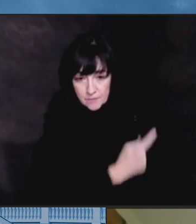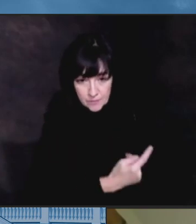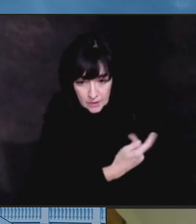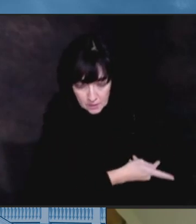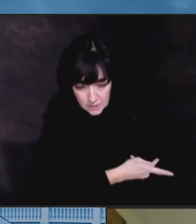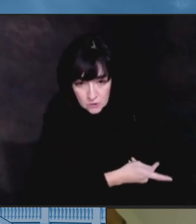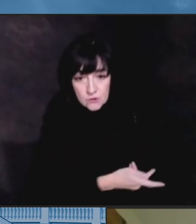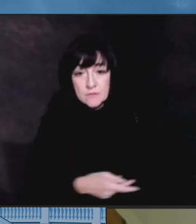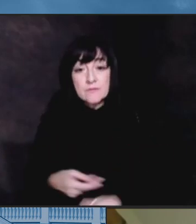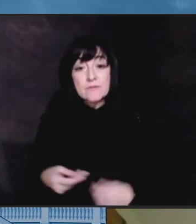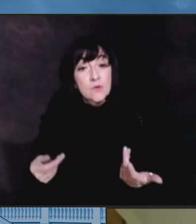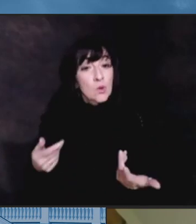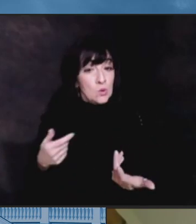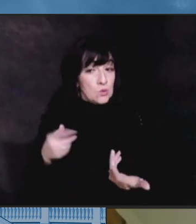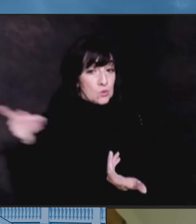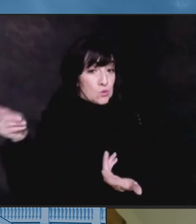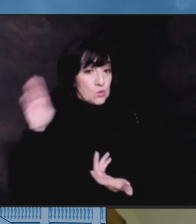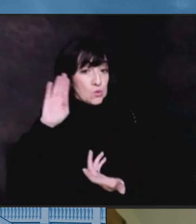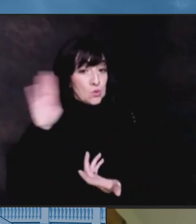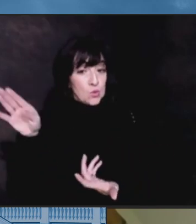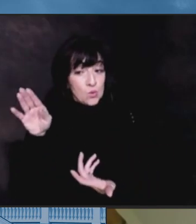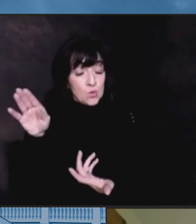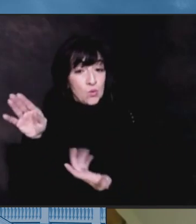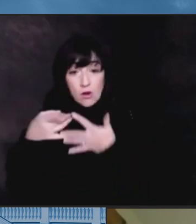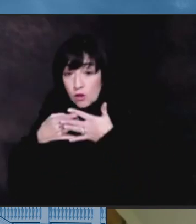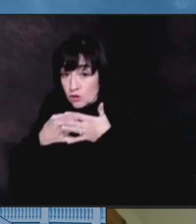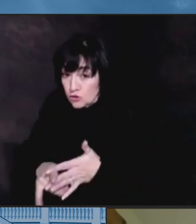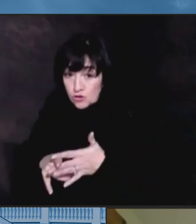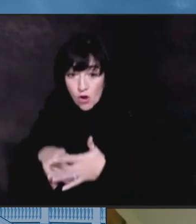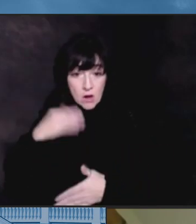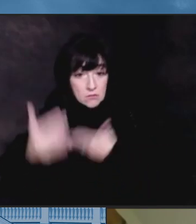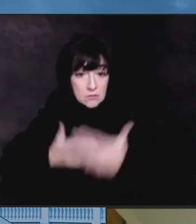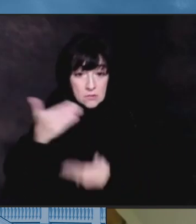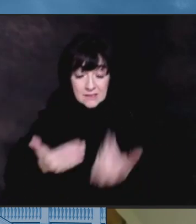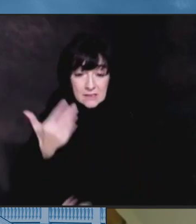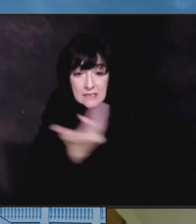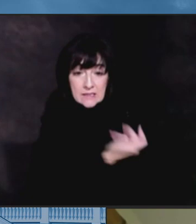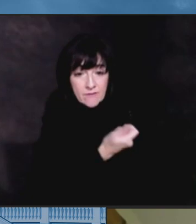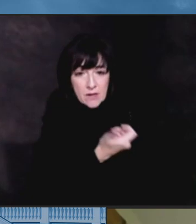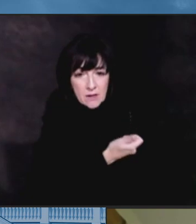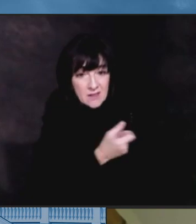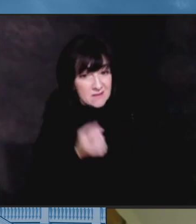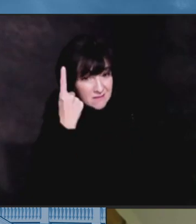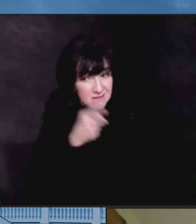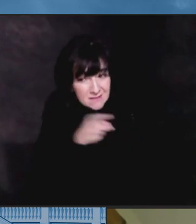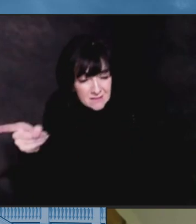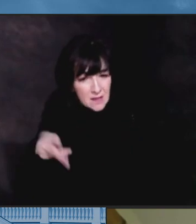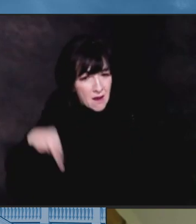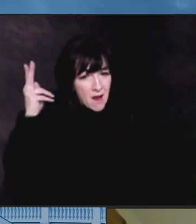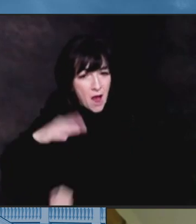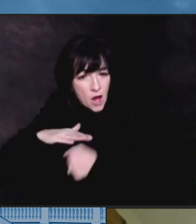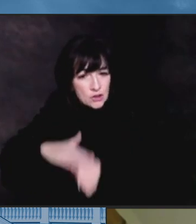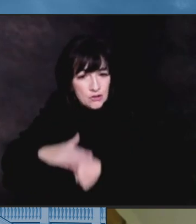hospitals, where they will begin vaccinating right away their highest risk workers, which includes like